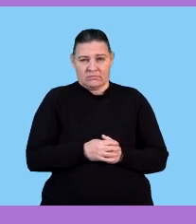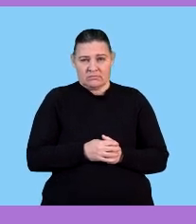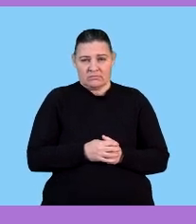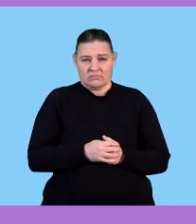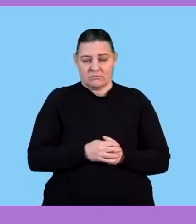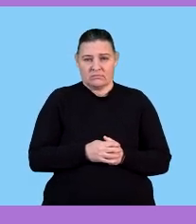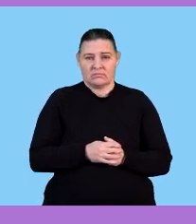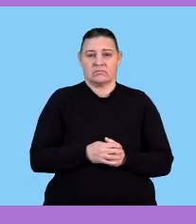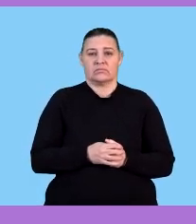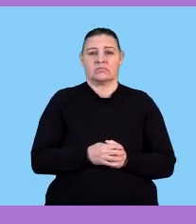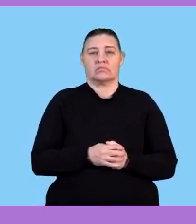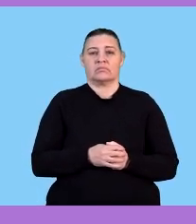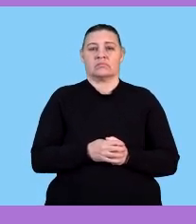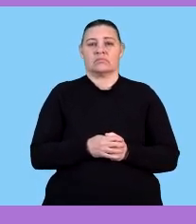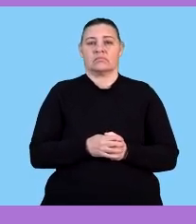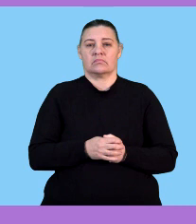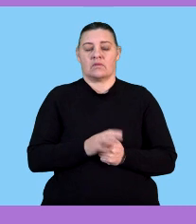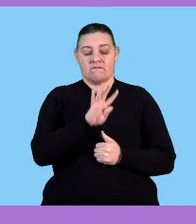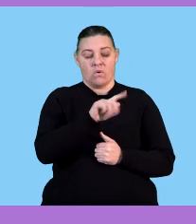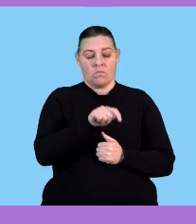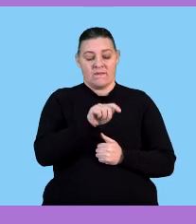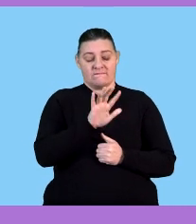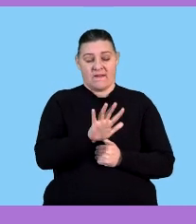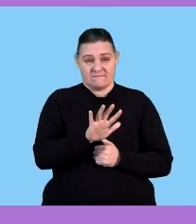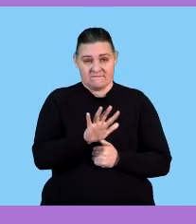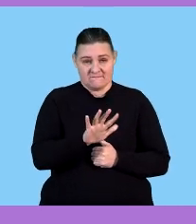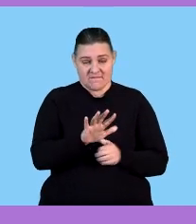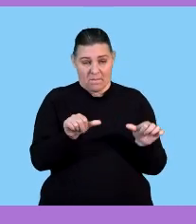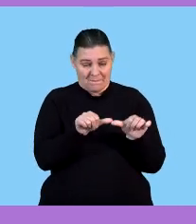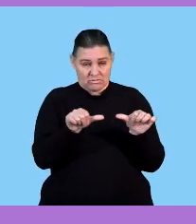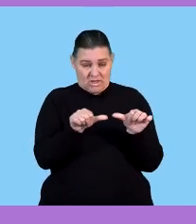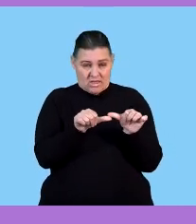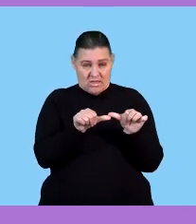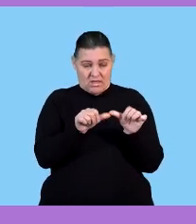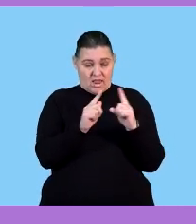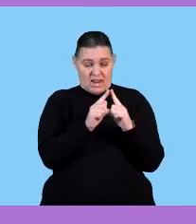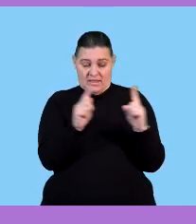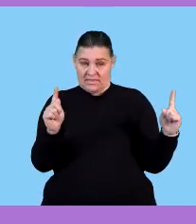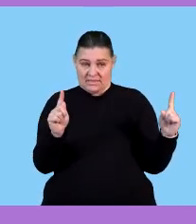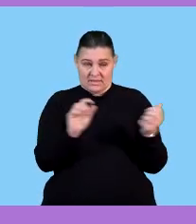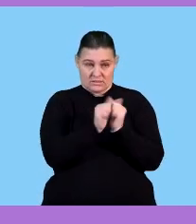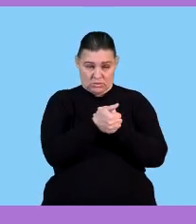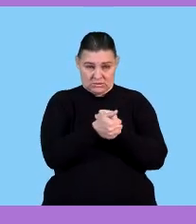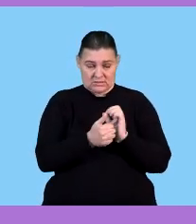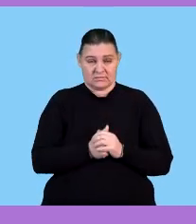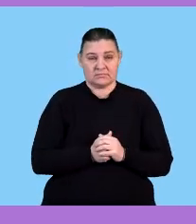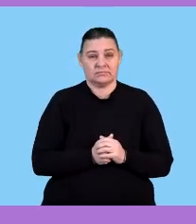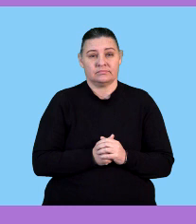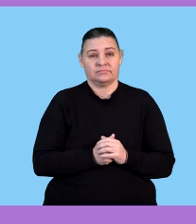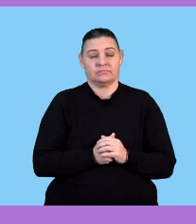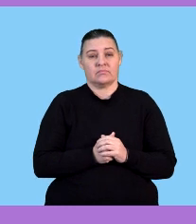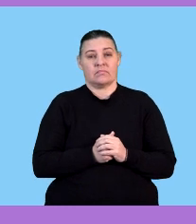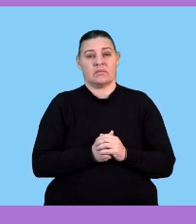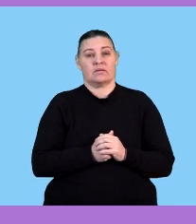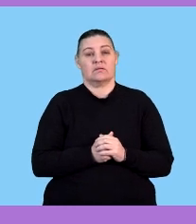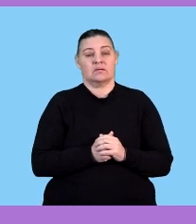4.5, all right, is the distance we get when we measure the length of the sports field. So again,